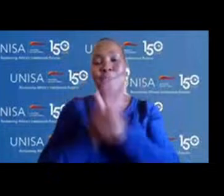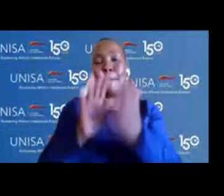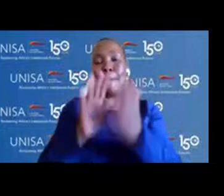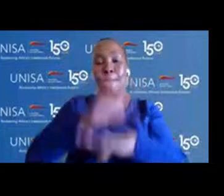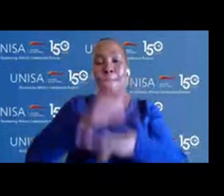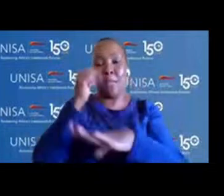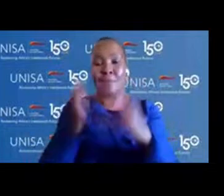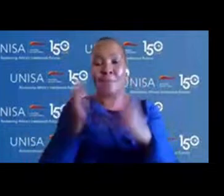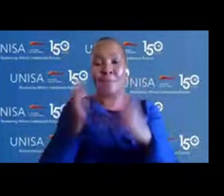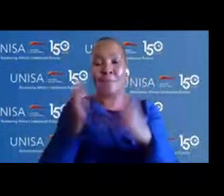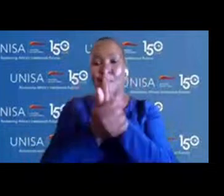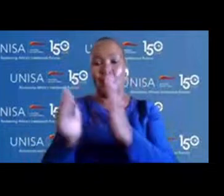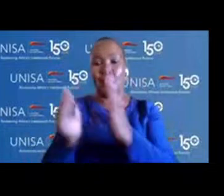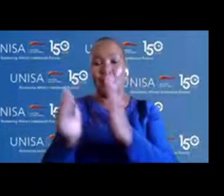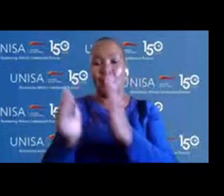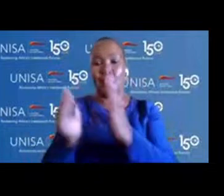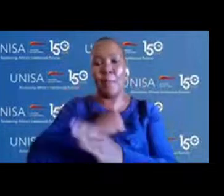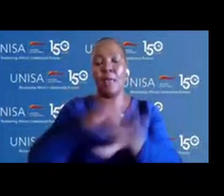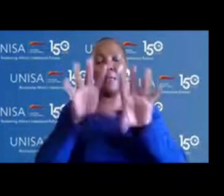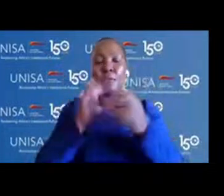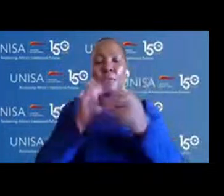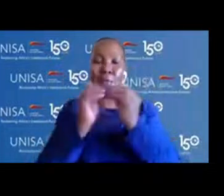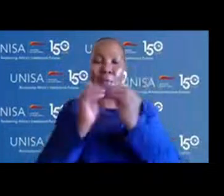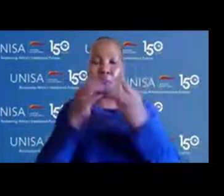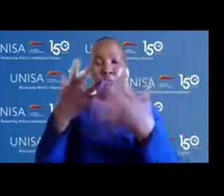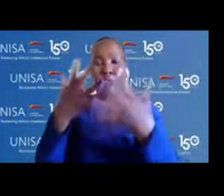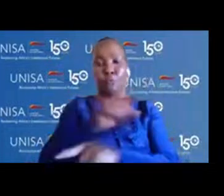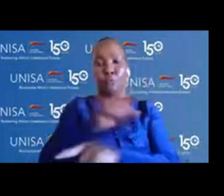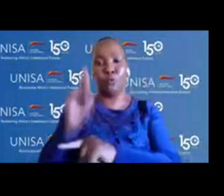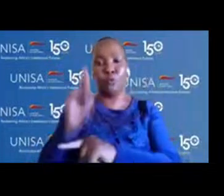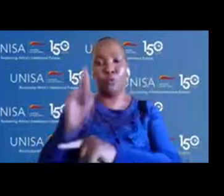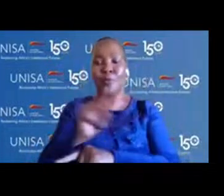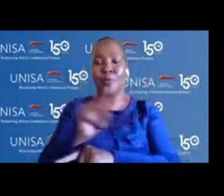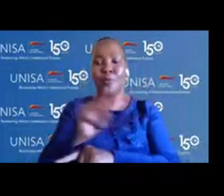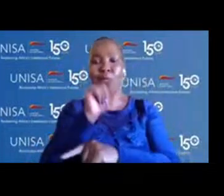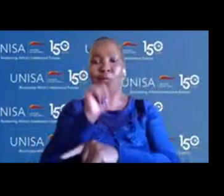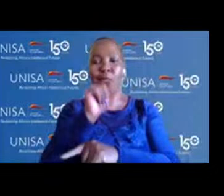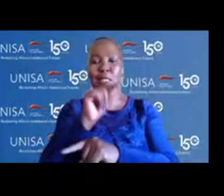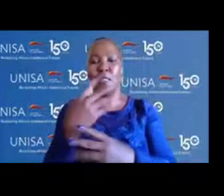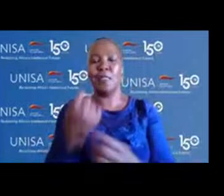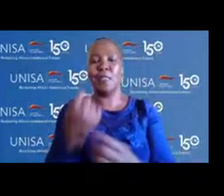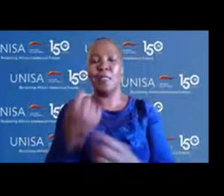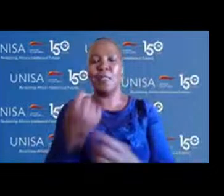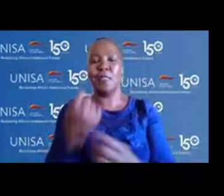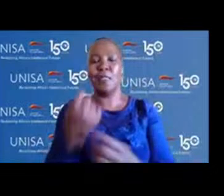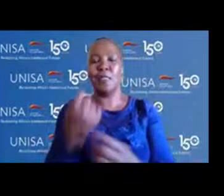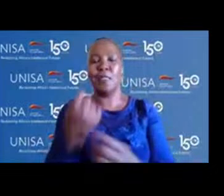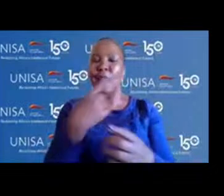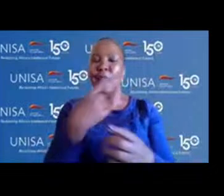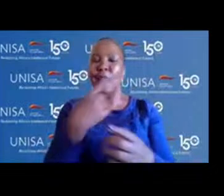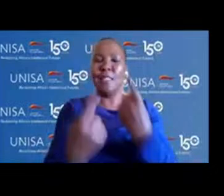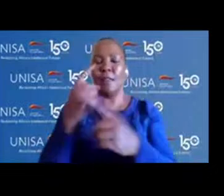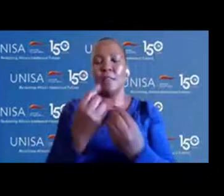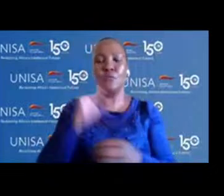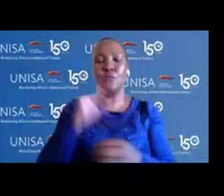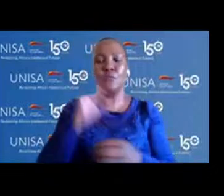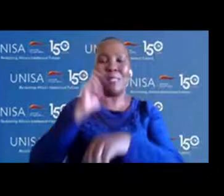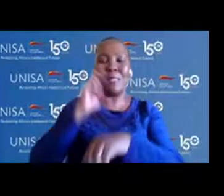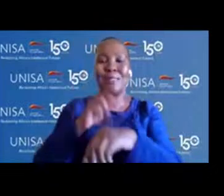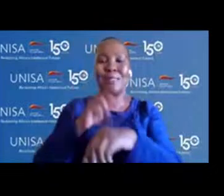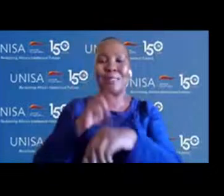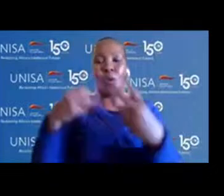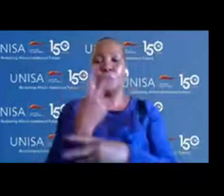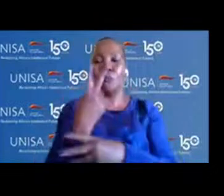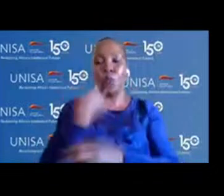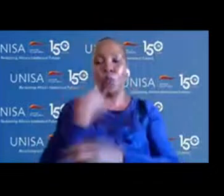in myExams that we've created for you. Really has every single thing that you need. We've worked through this over the past 2 years. We've taken all